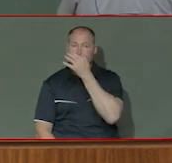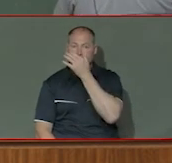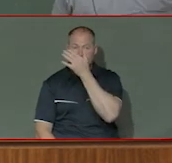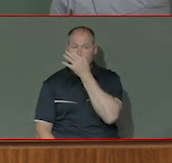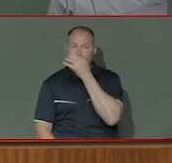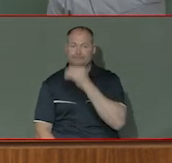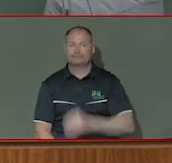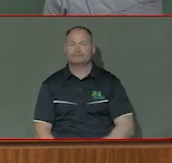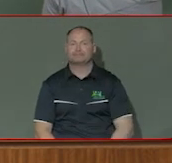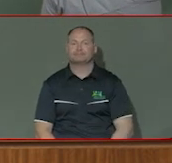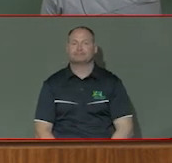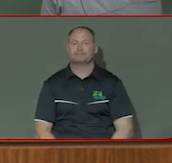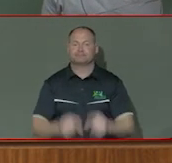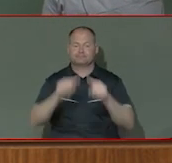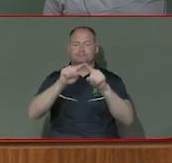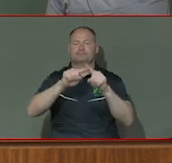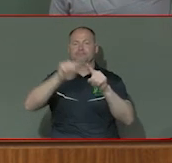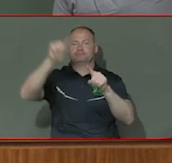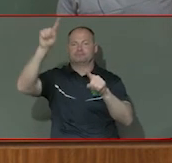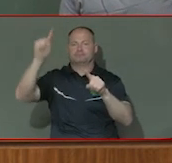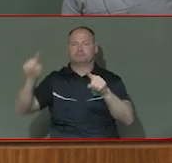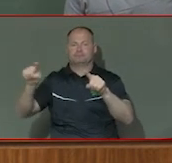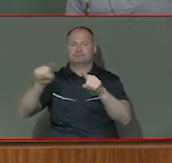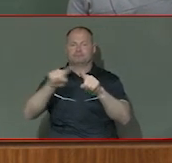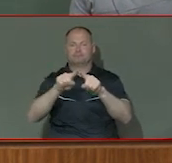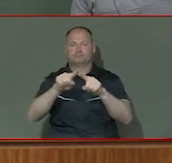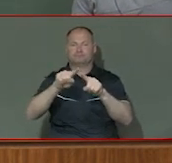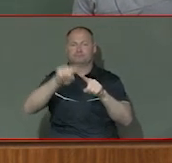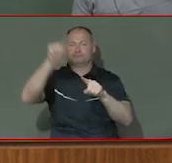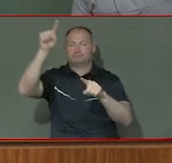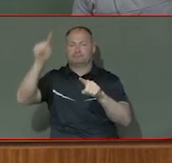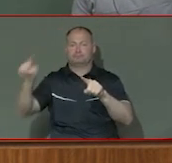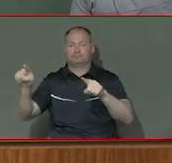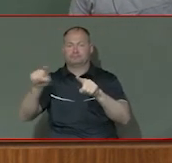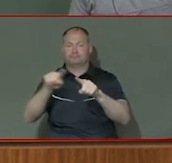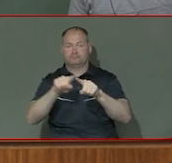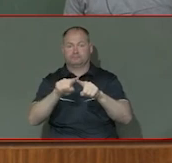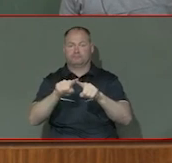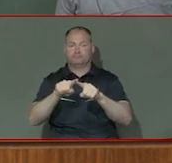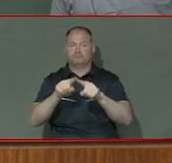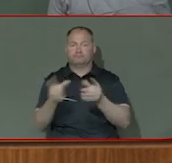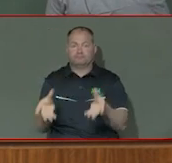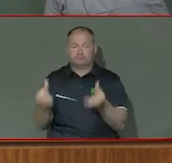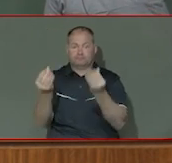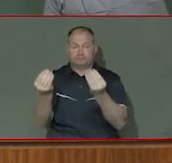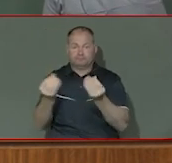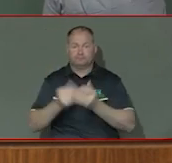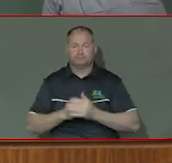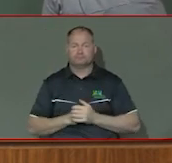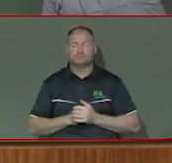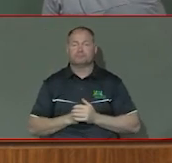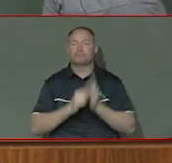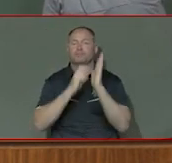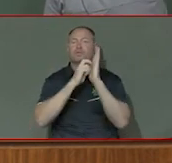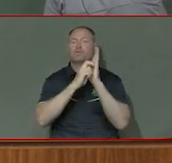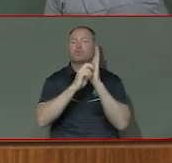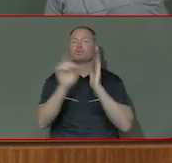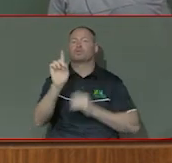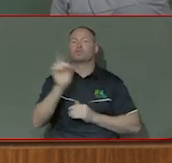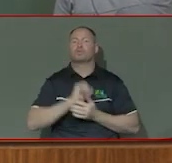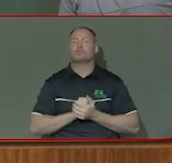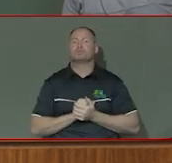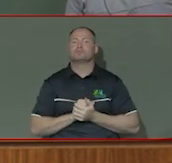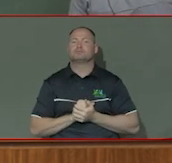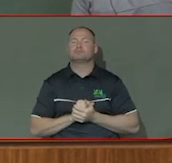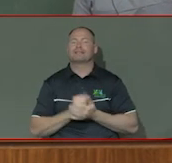People, a square. Every time you get a square, then the rule is the square goes